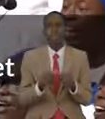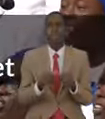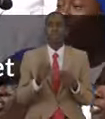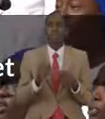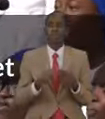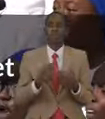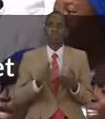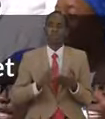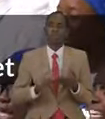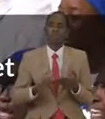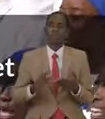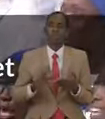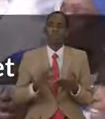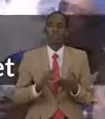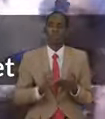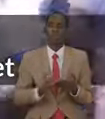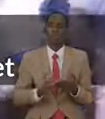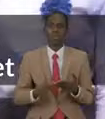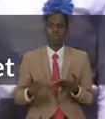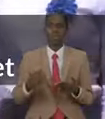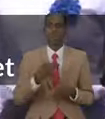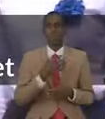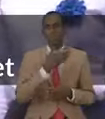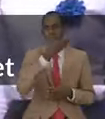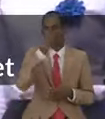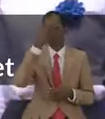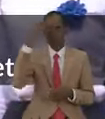Hallelujah. Forgive and